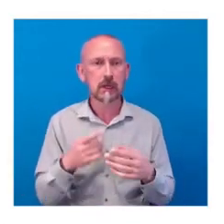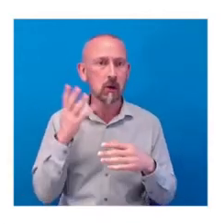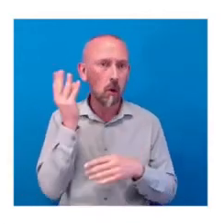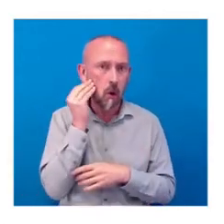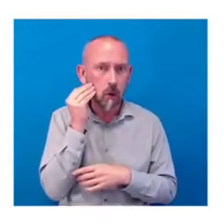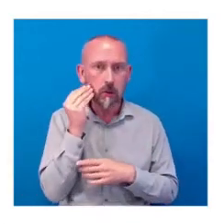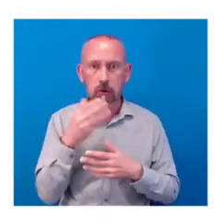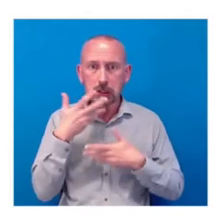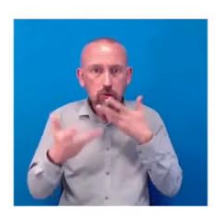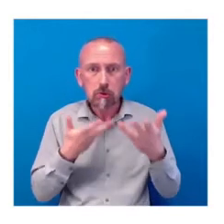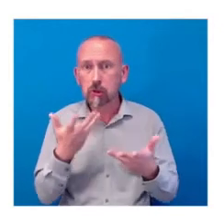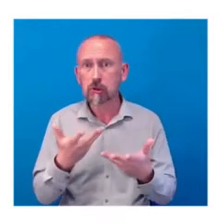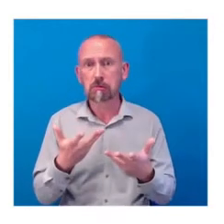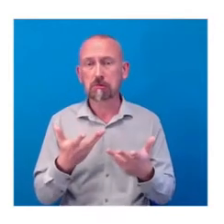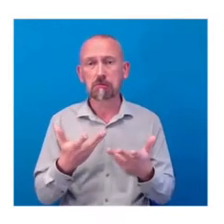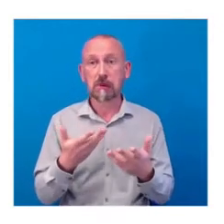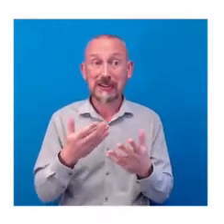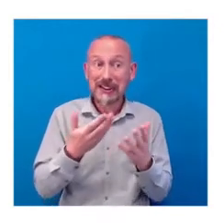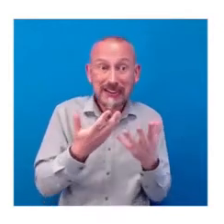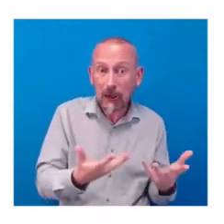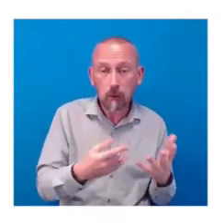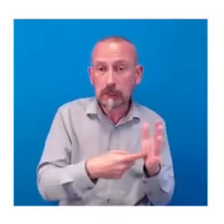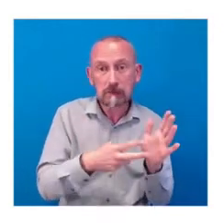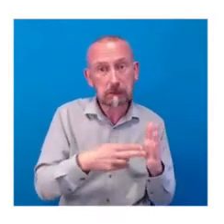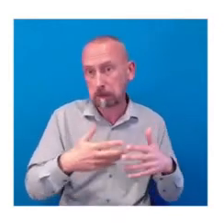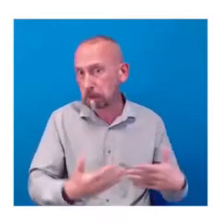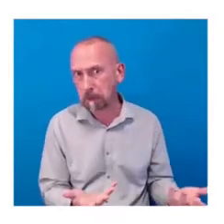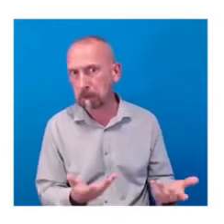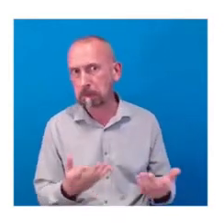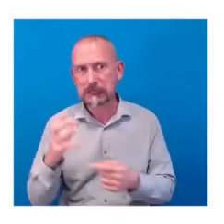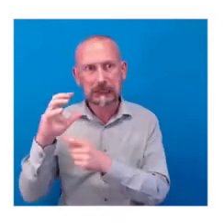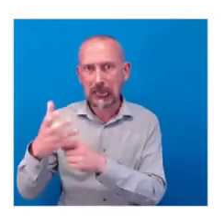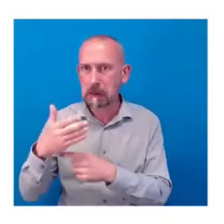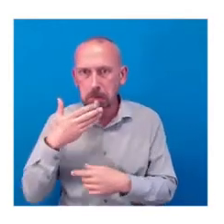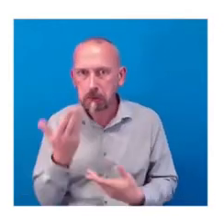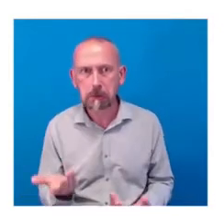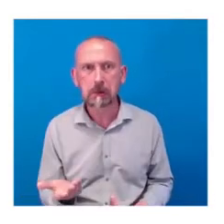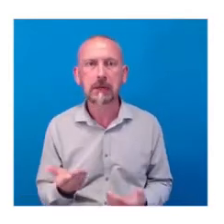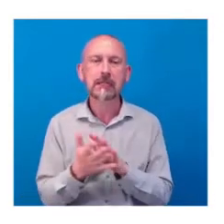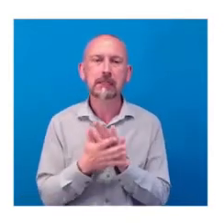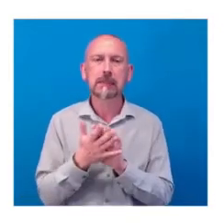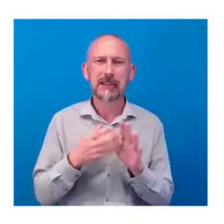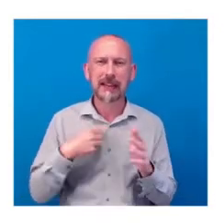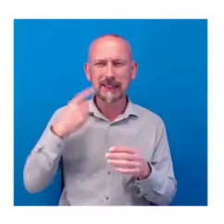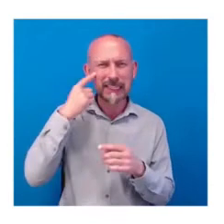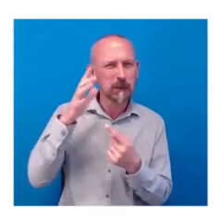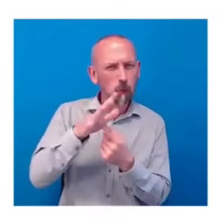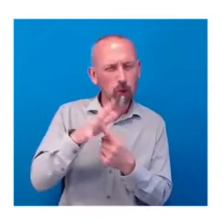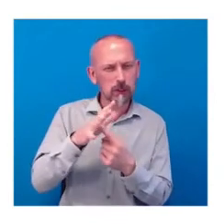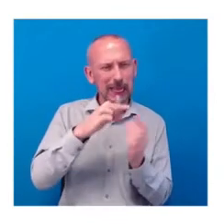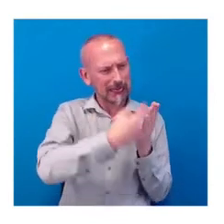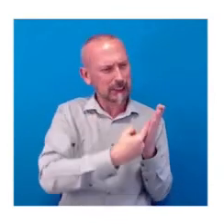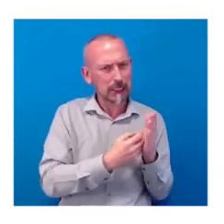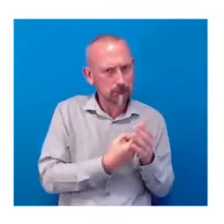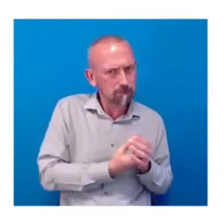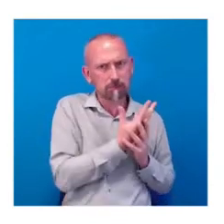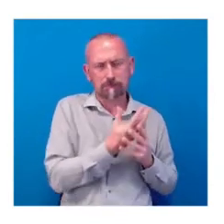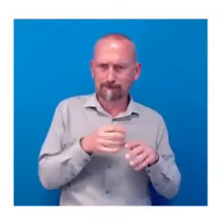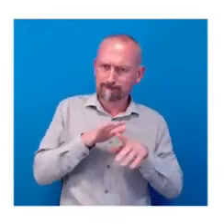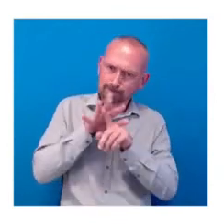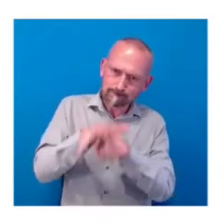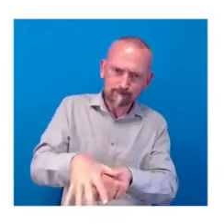think legislation in this area will be very, very important to bring in standardization. So Kathy, can I bring you in at